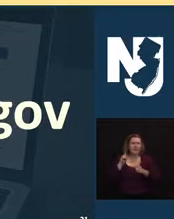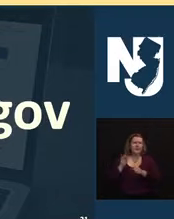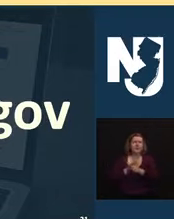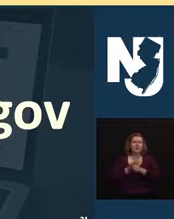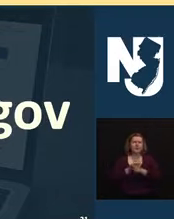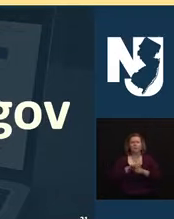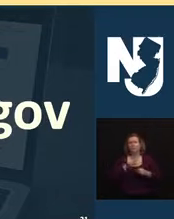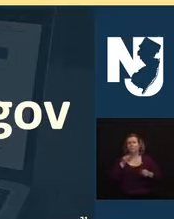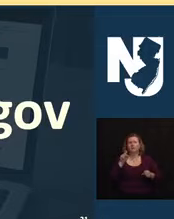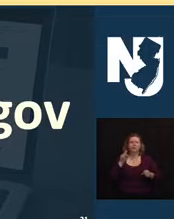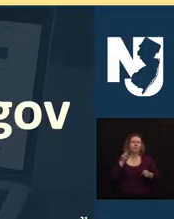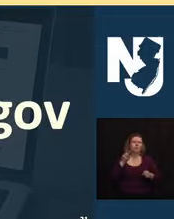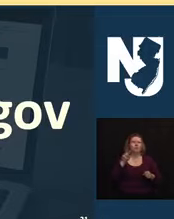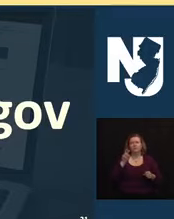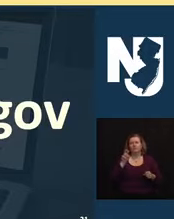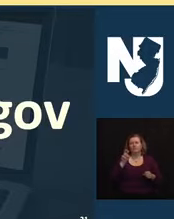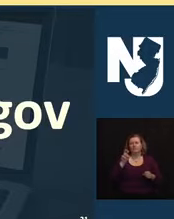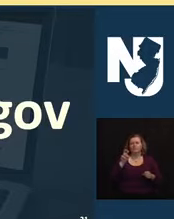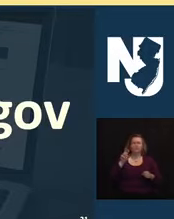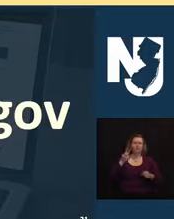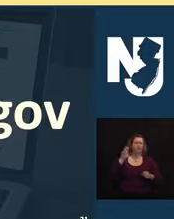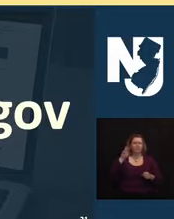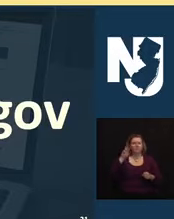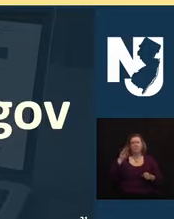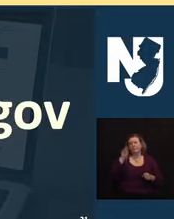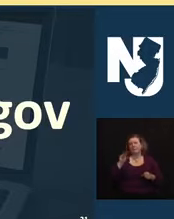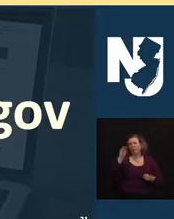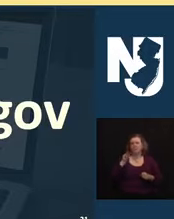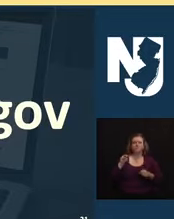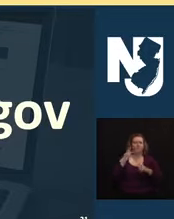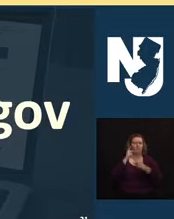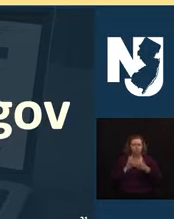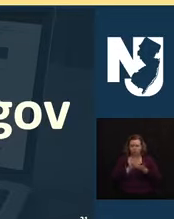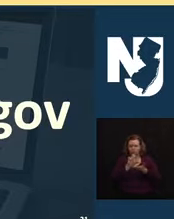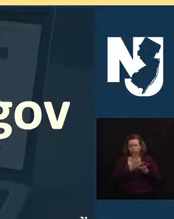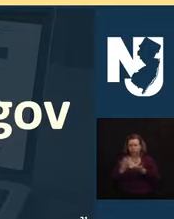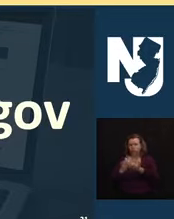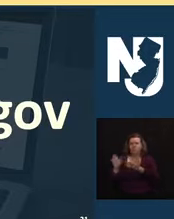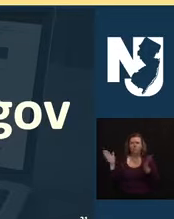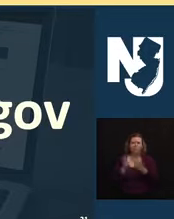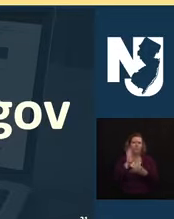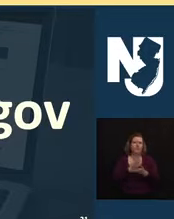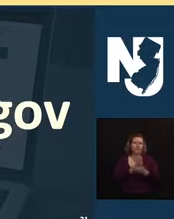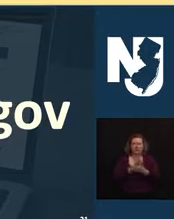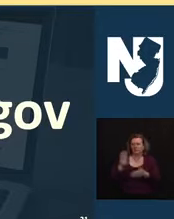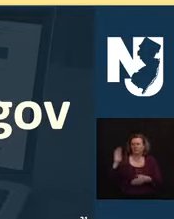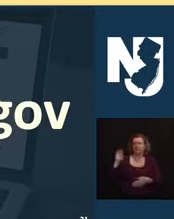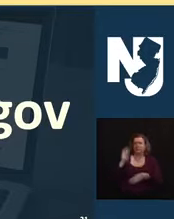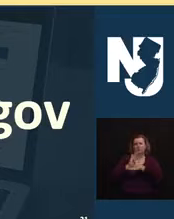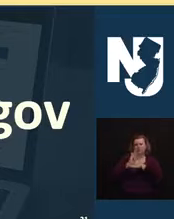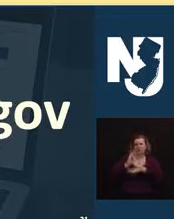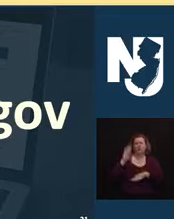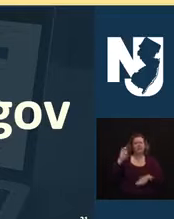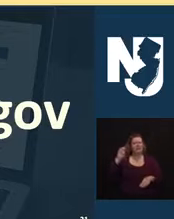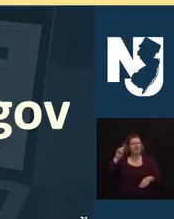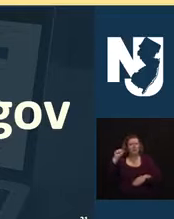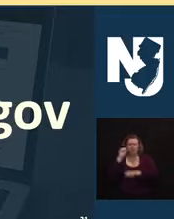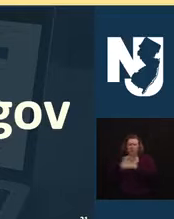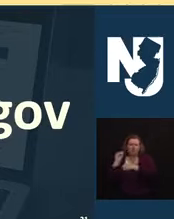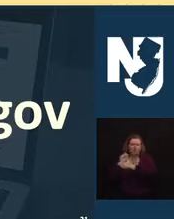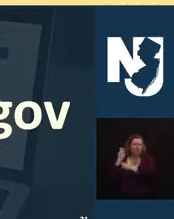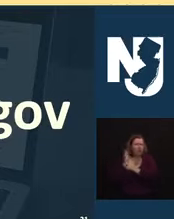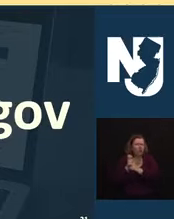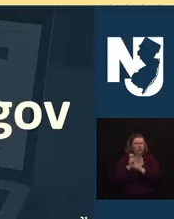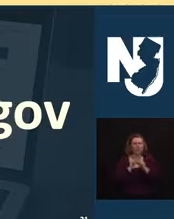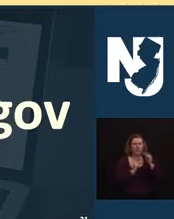federal coronavirus relief funds to our small businesses. The EDA has worked hard across the board to build